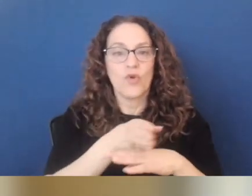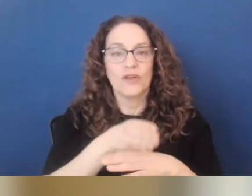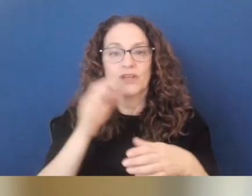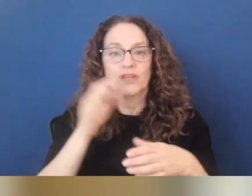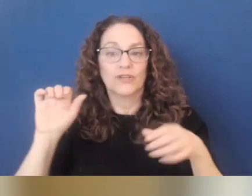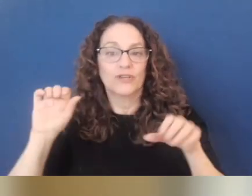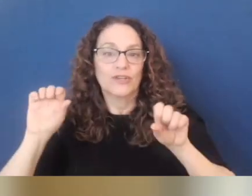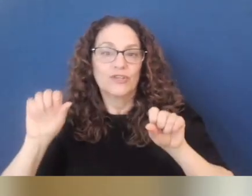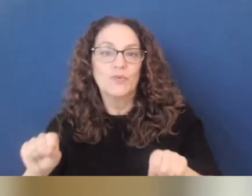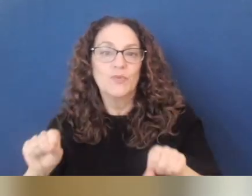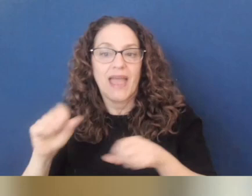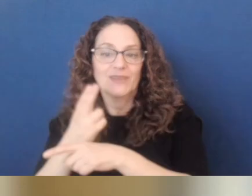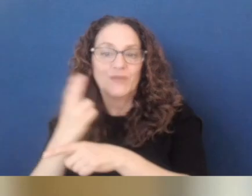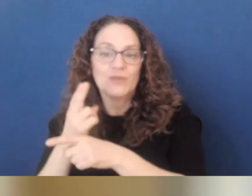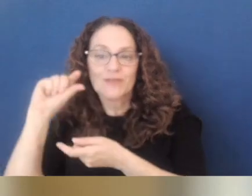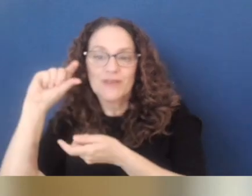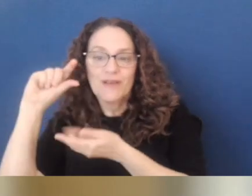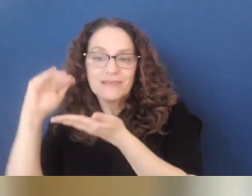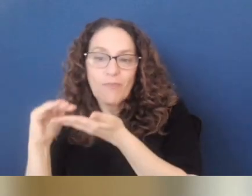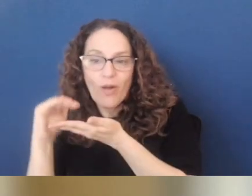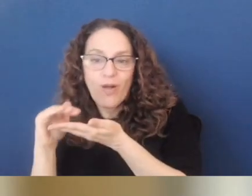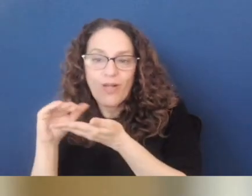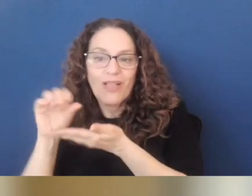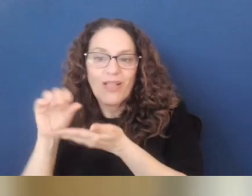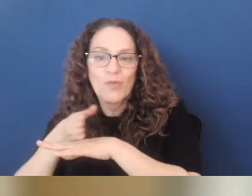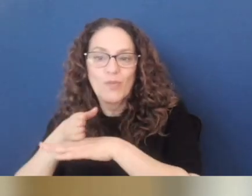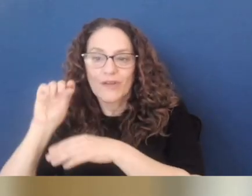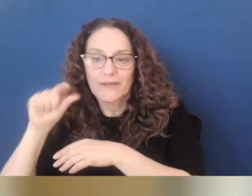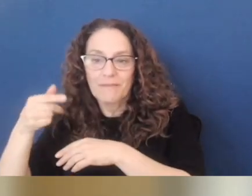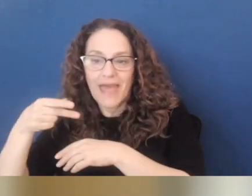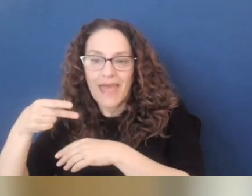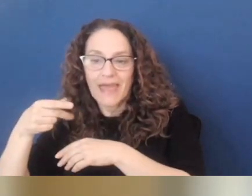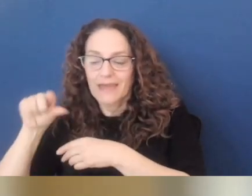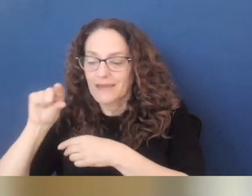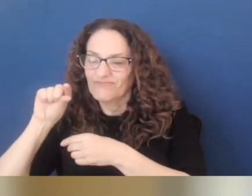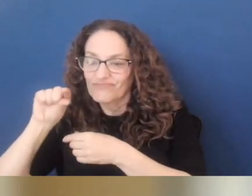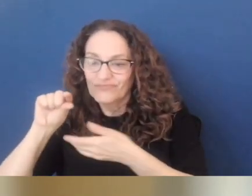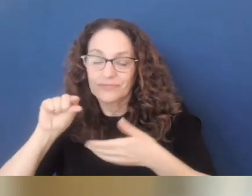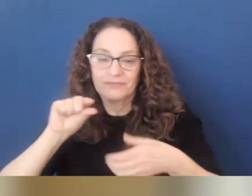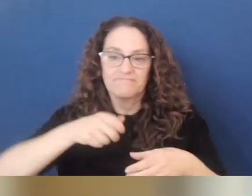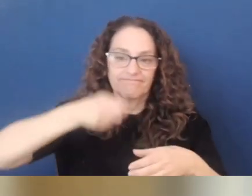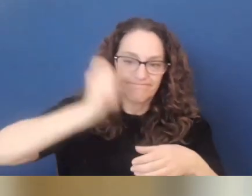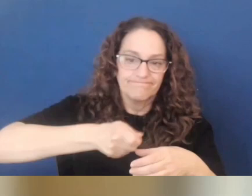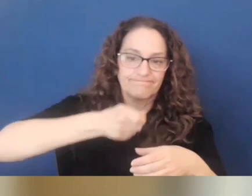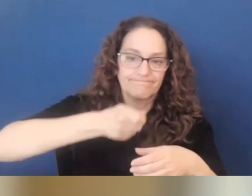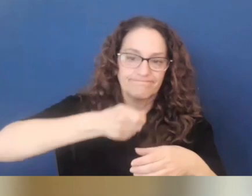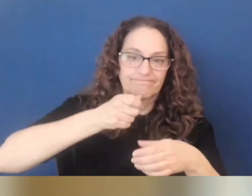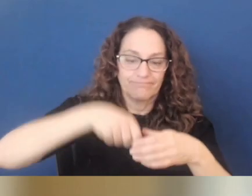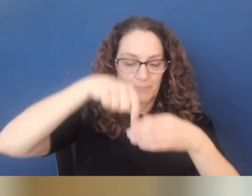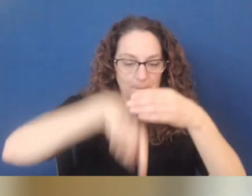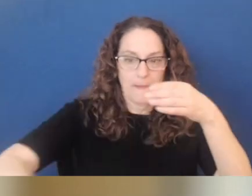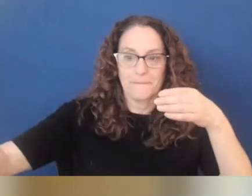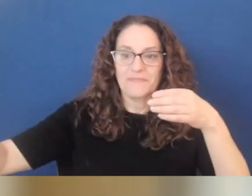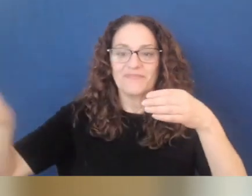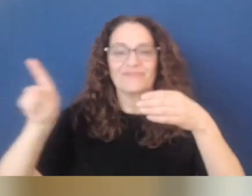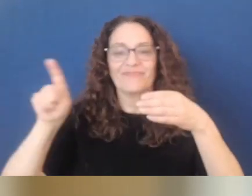peg. It's a lovely image because that smaller peg doesn't get stuck. You use one thought to remove another one,